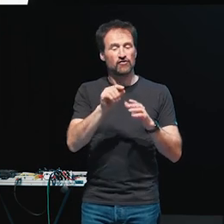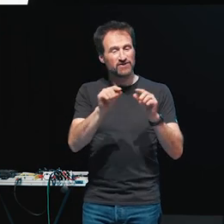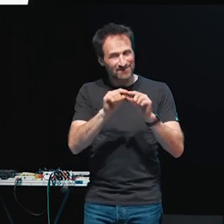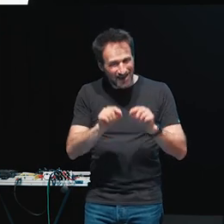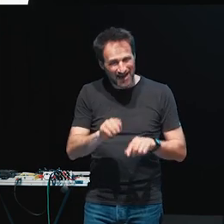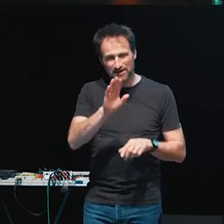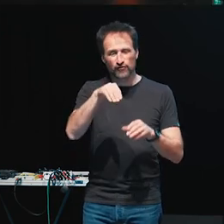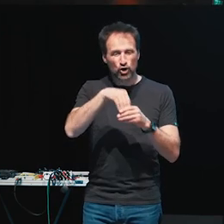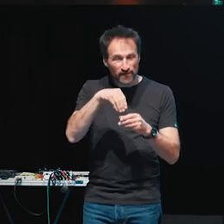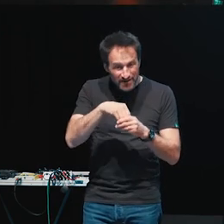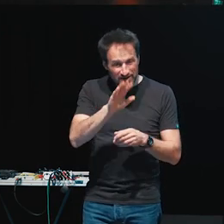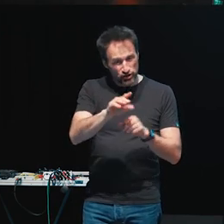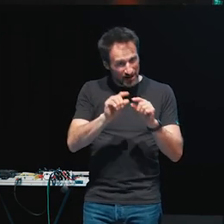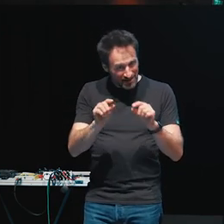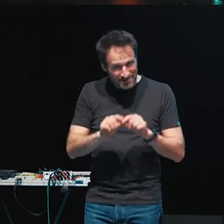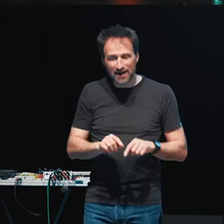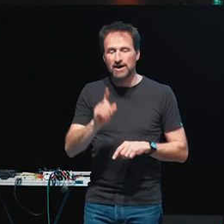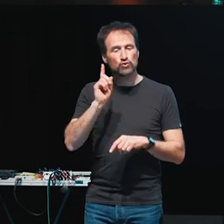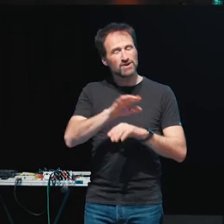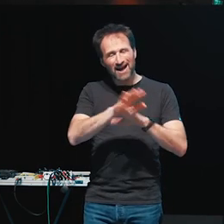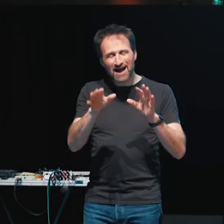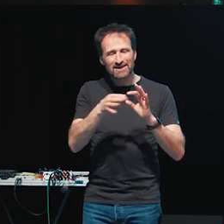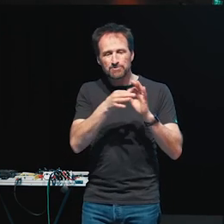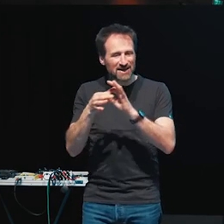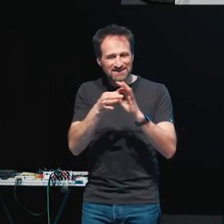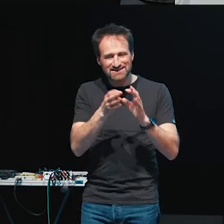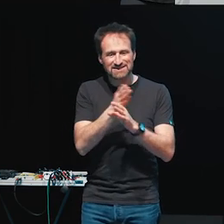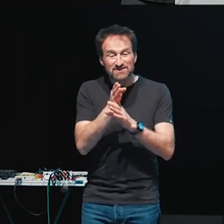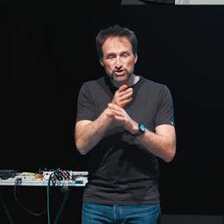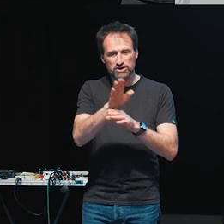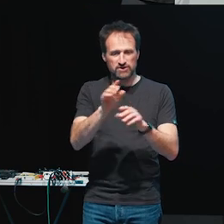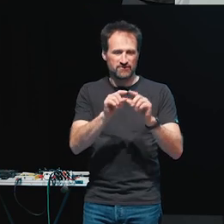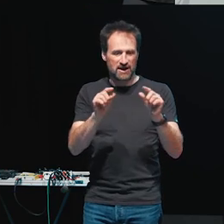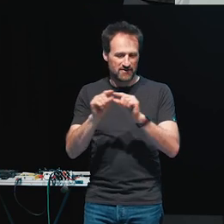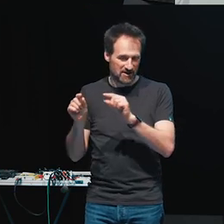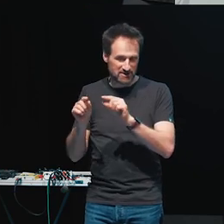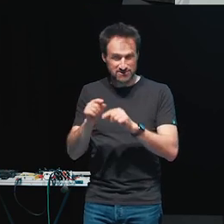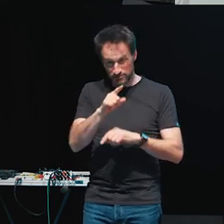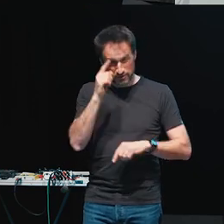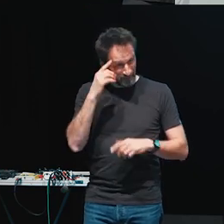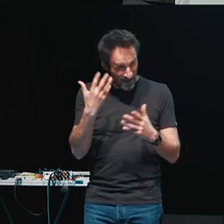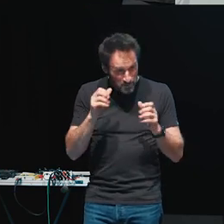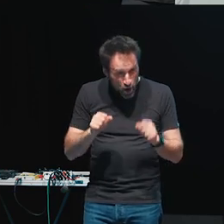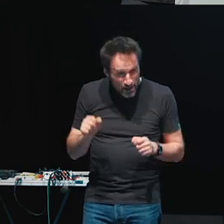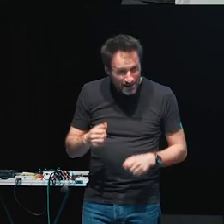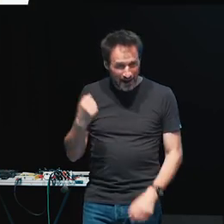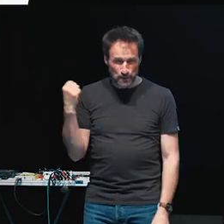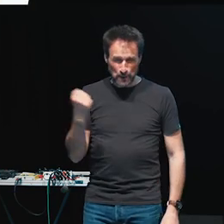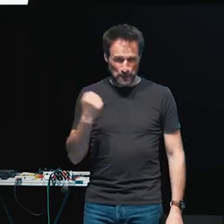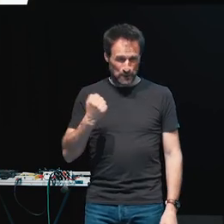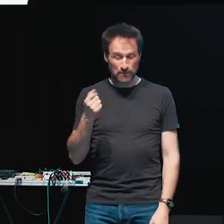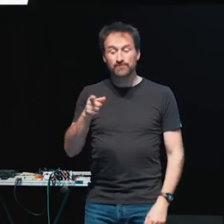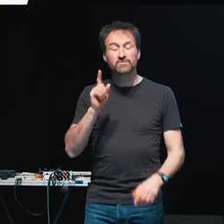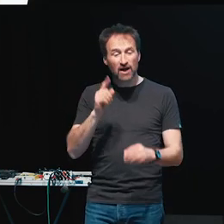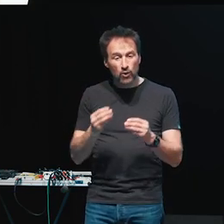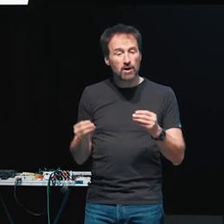files, and also to all the dependencies between your files. So just imagine the possibilities. And it's also pluggable, and you can also